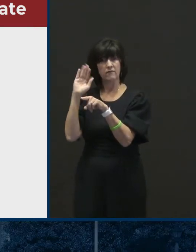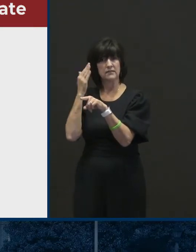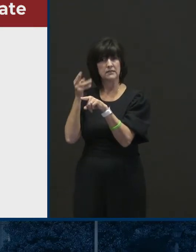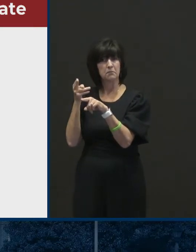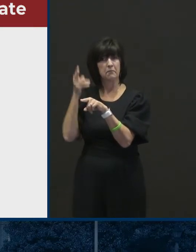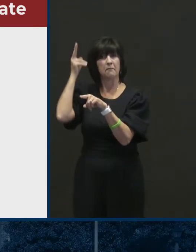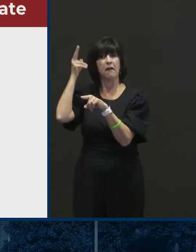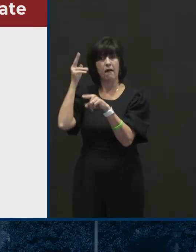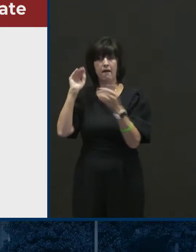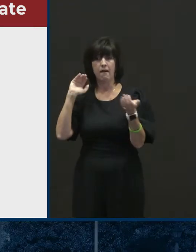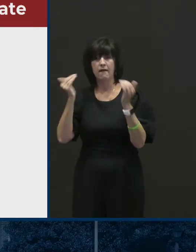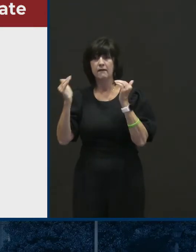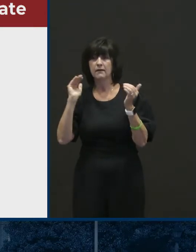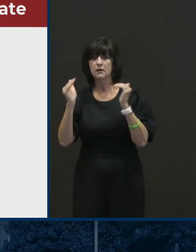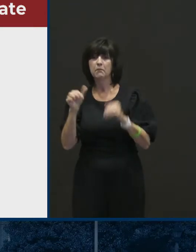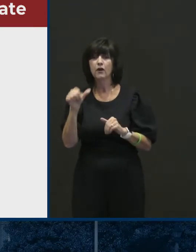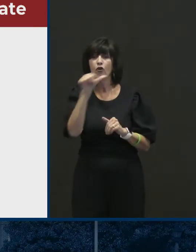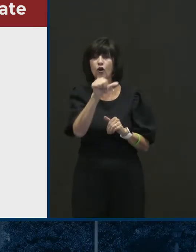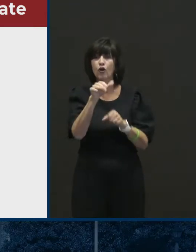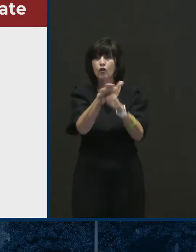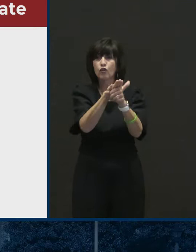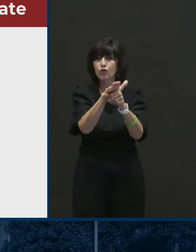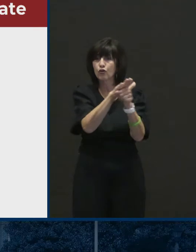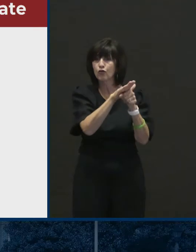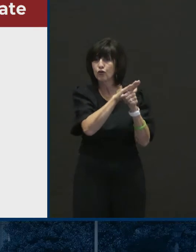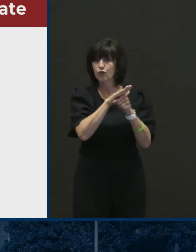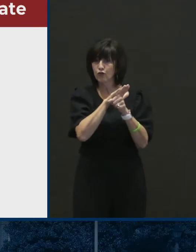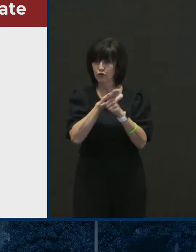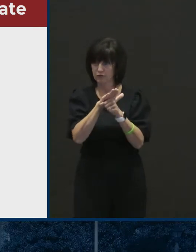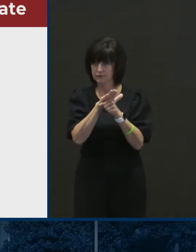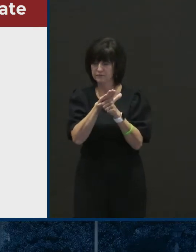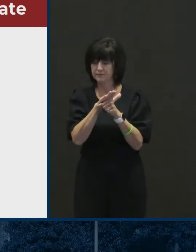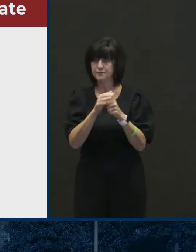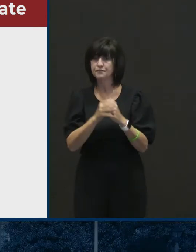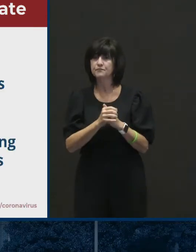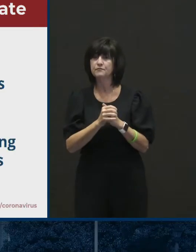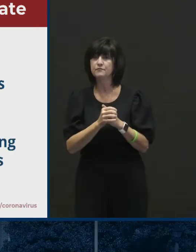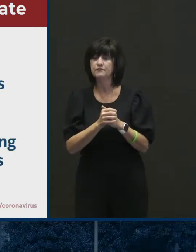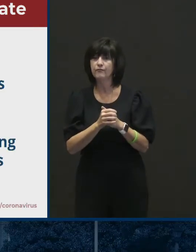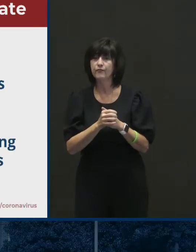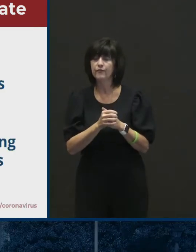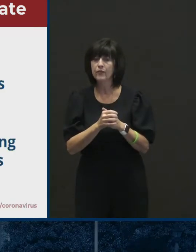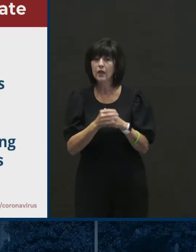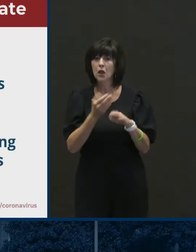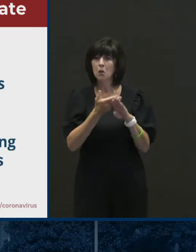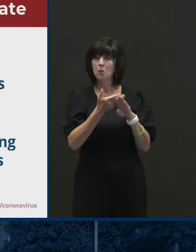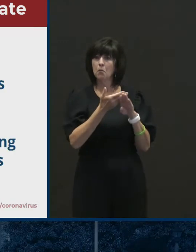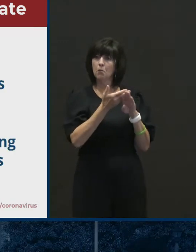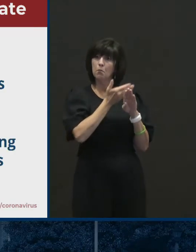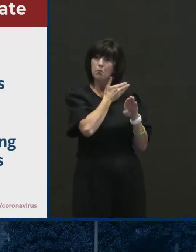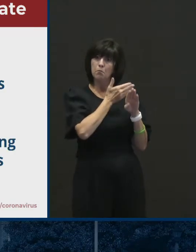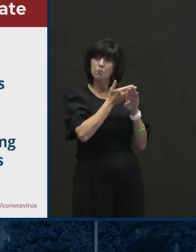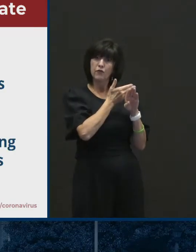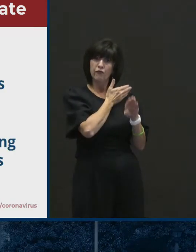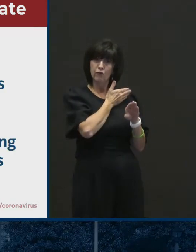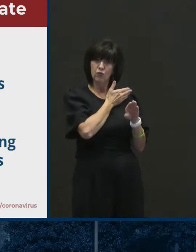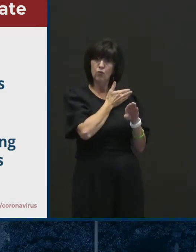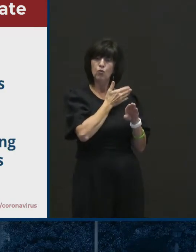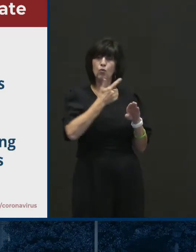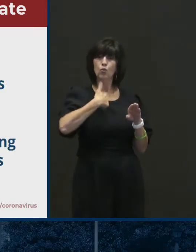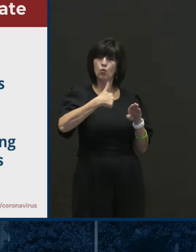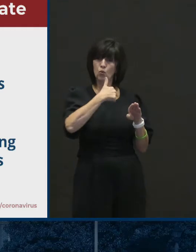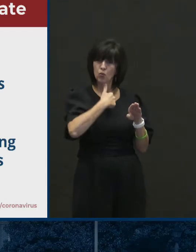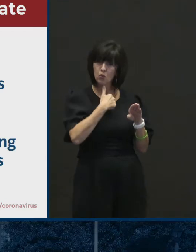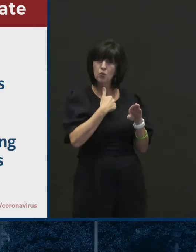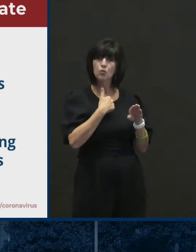of the state. And so previously, we might not have responded to a community